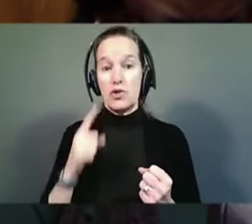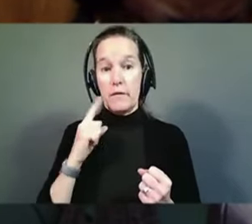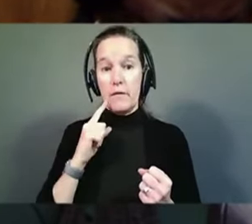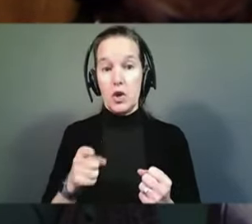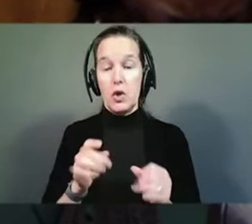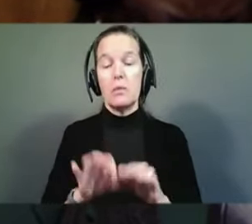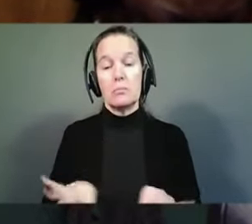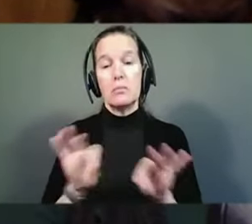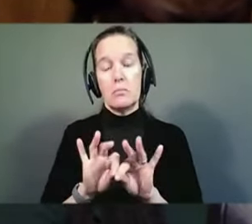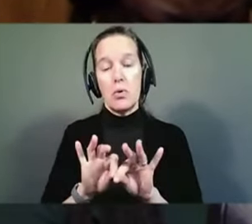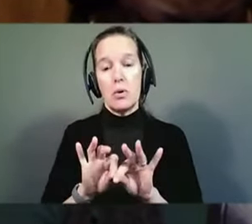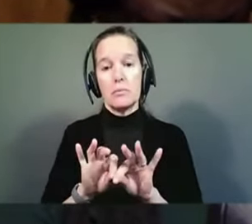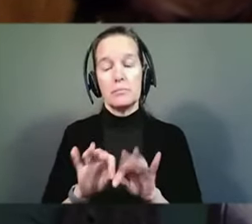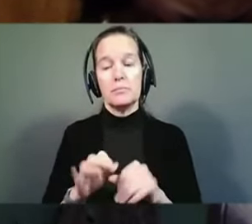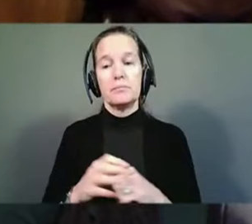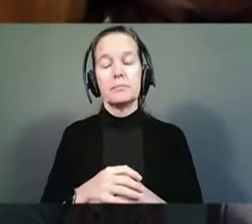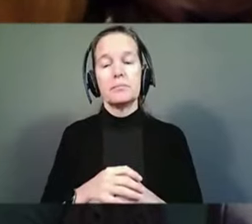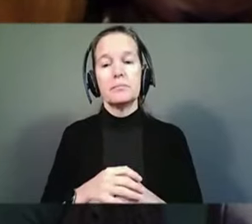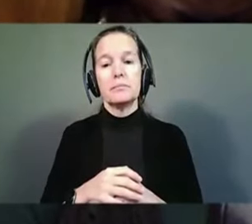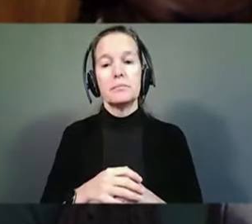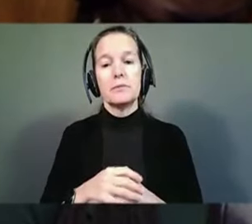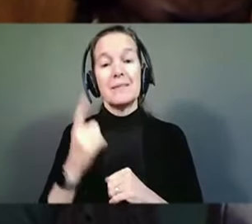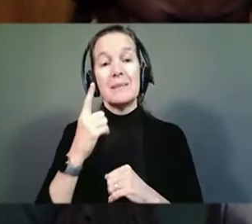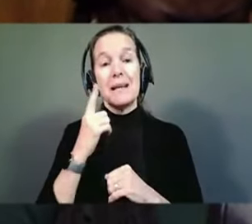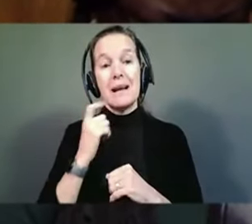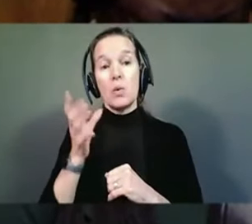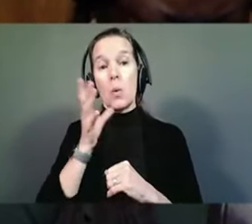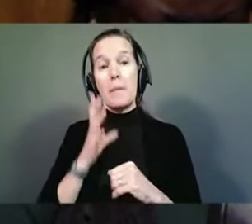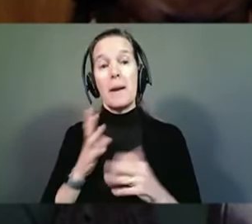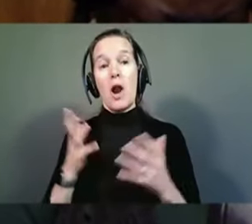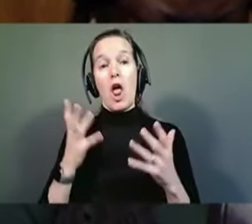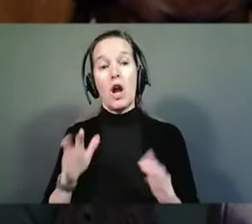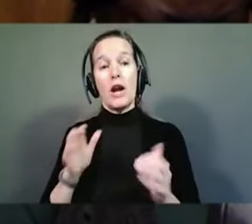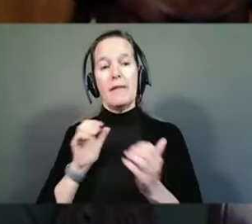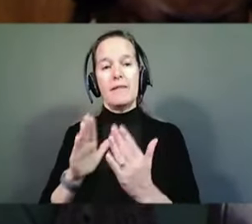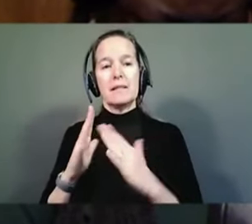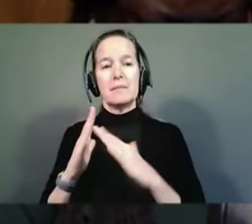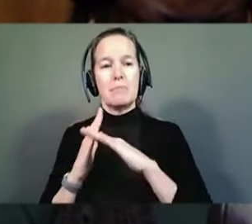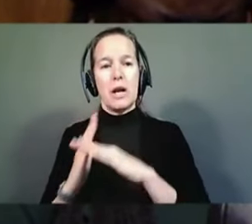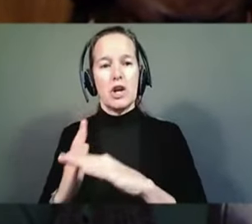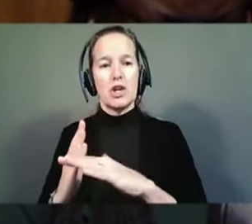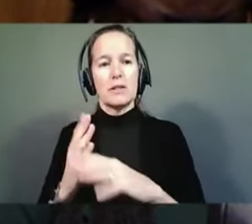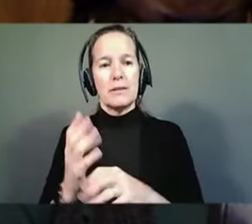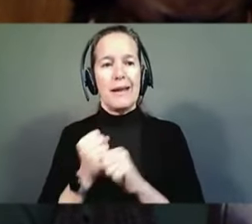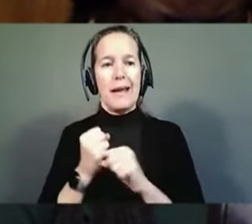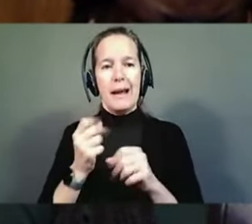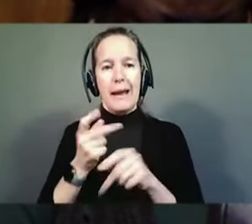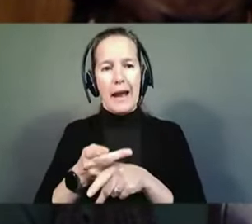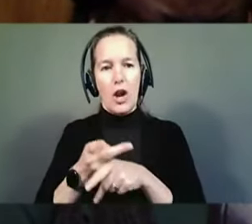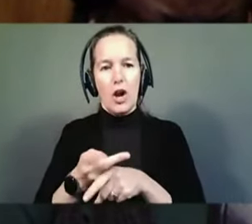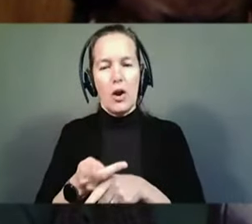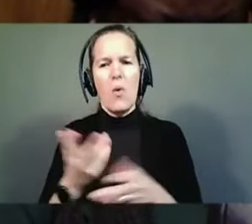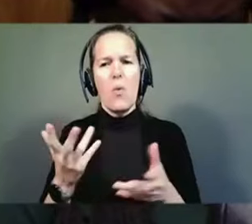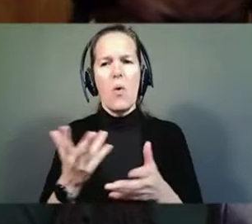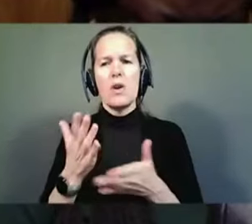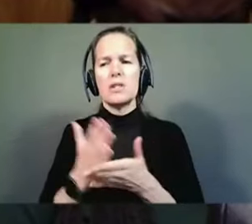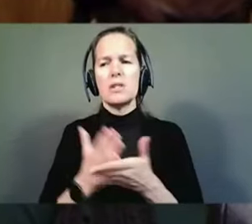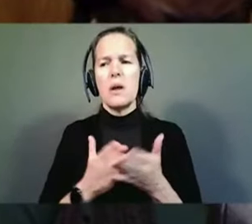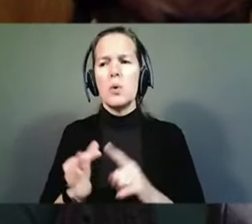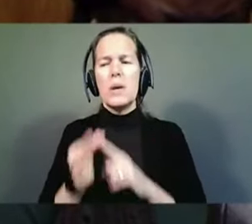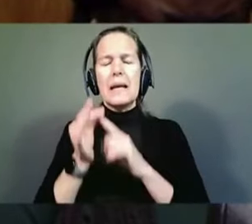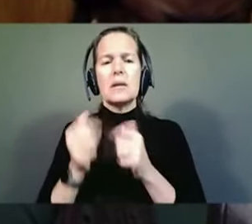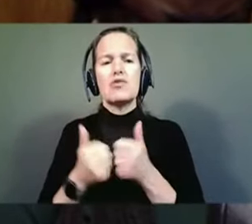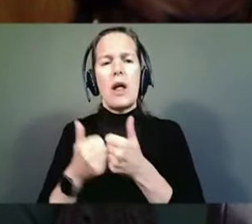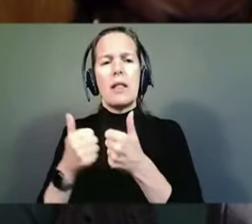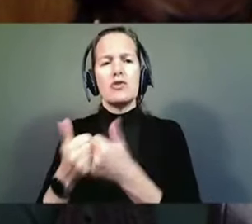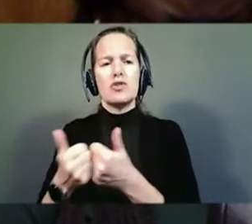important. Given the barriers women already face in getting quality care, what are some of the unique challenges you all may have